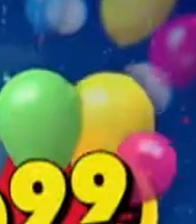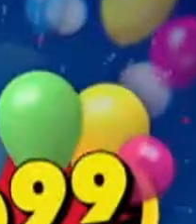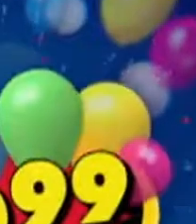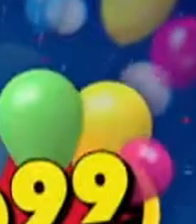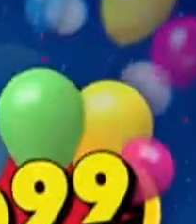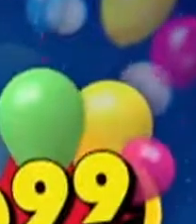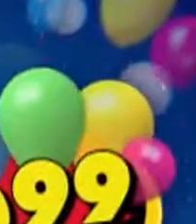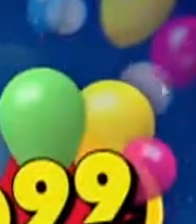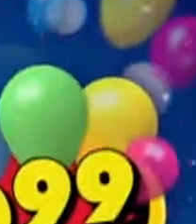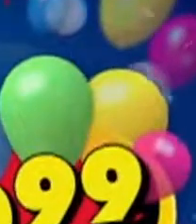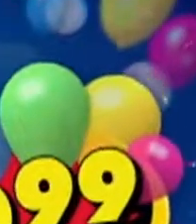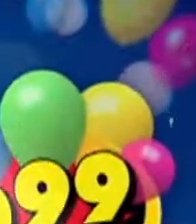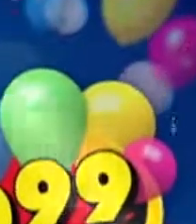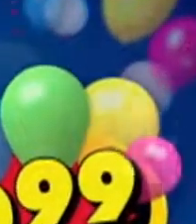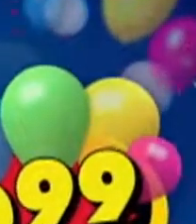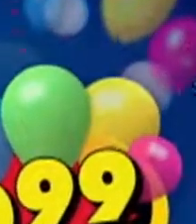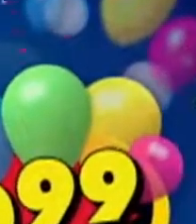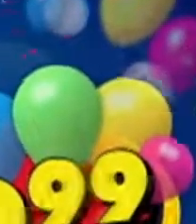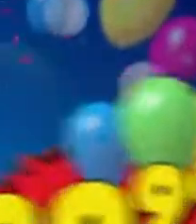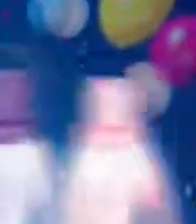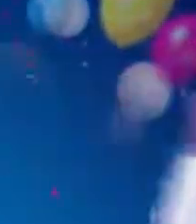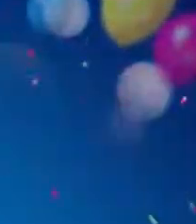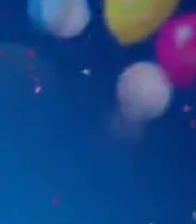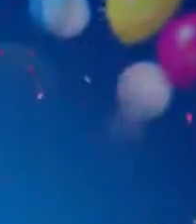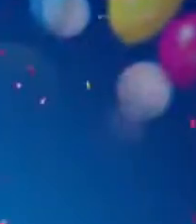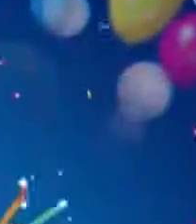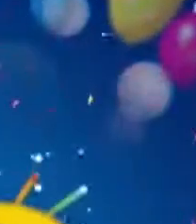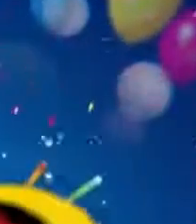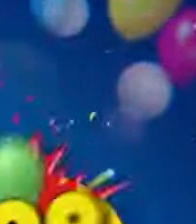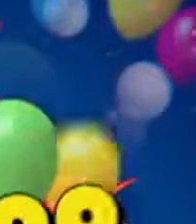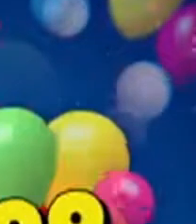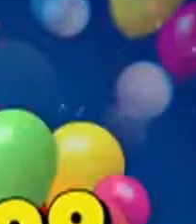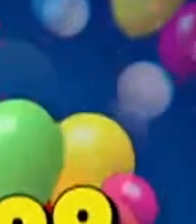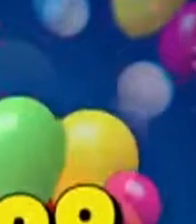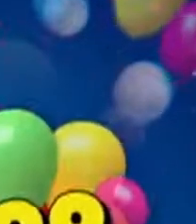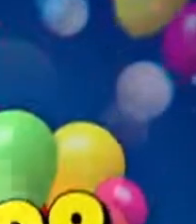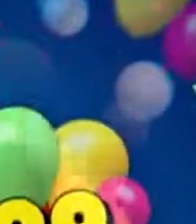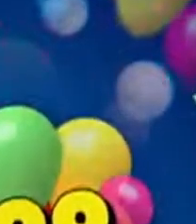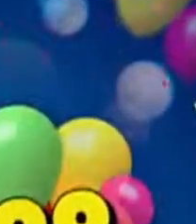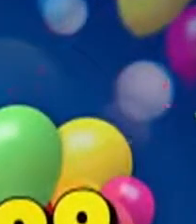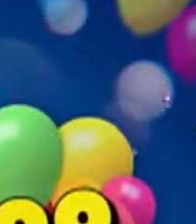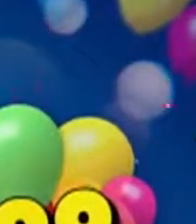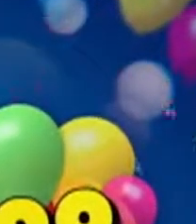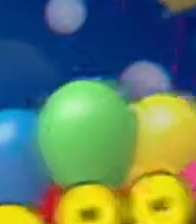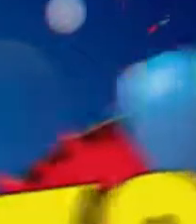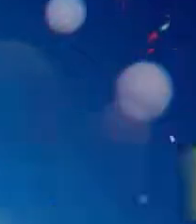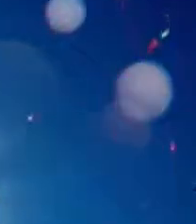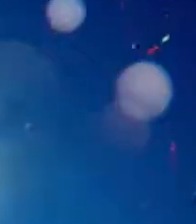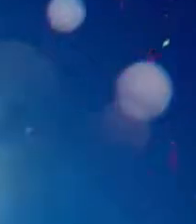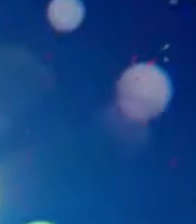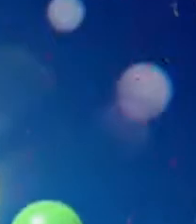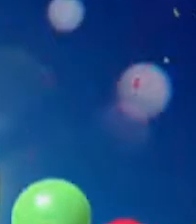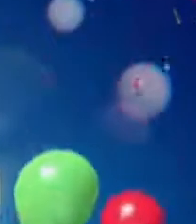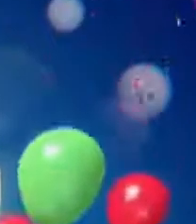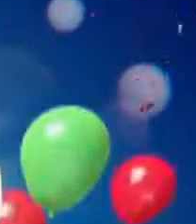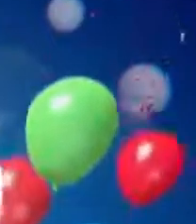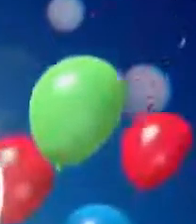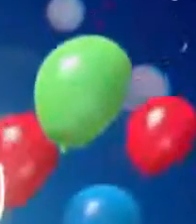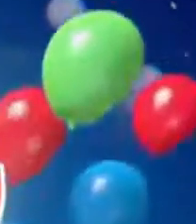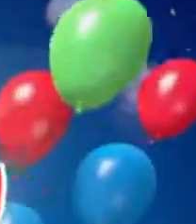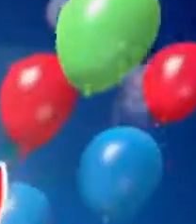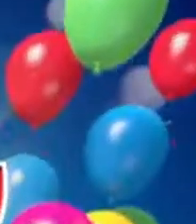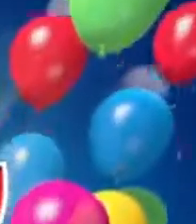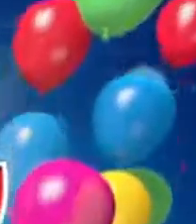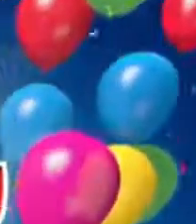fabric softener, only $32.99. And a tin of Ricoffee, just $78.99. Don't miss out on our big